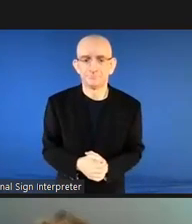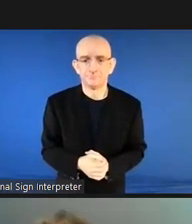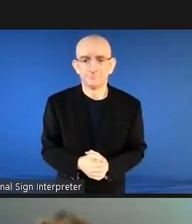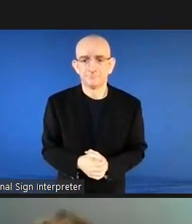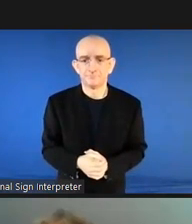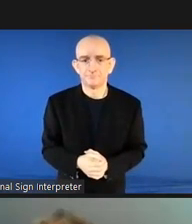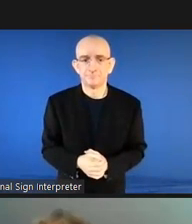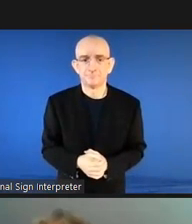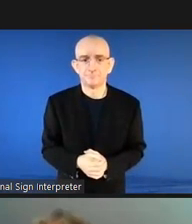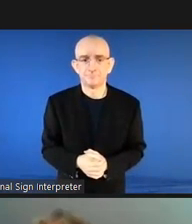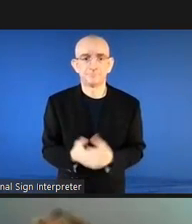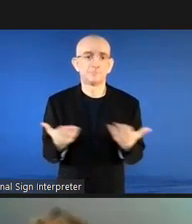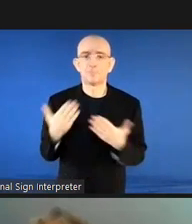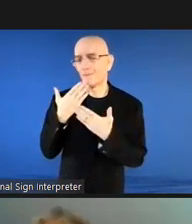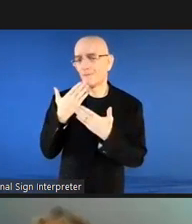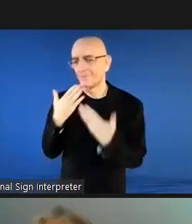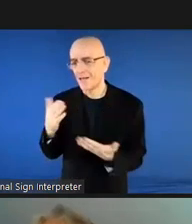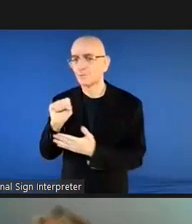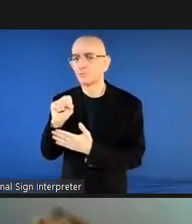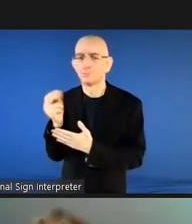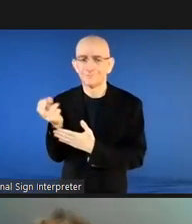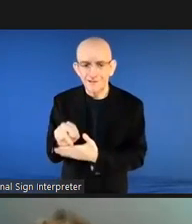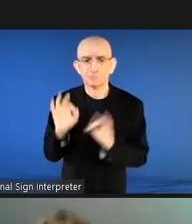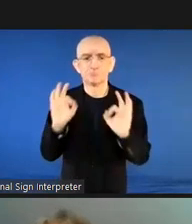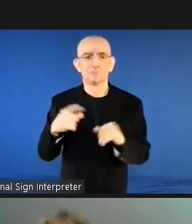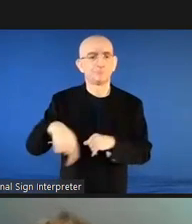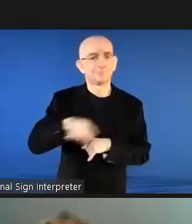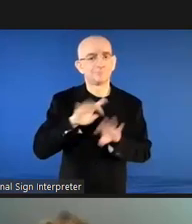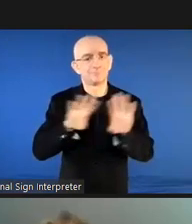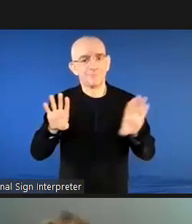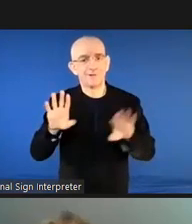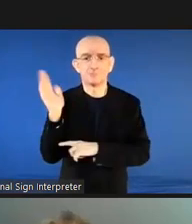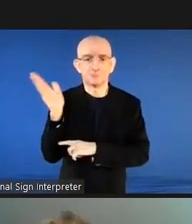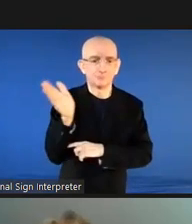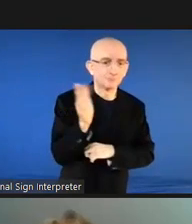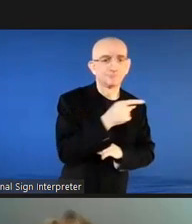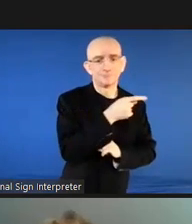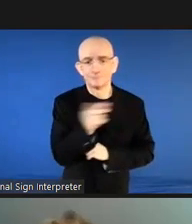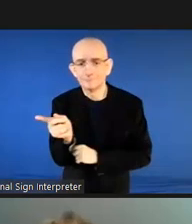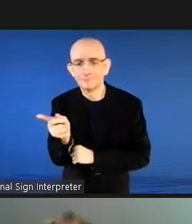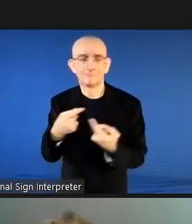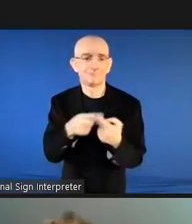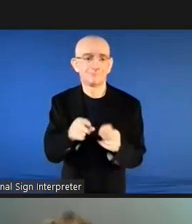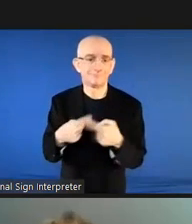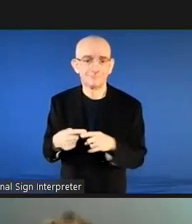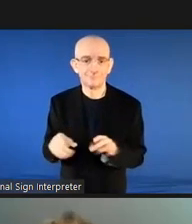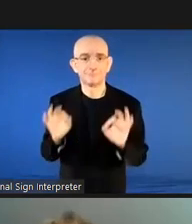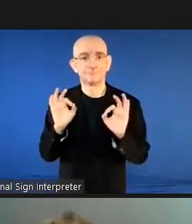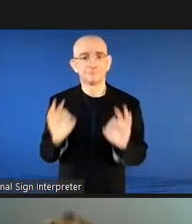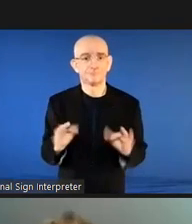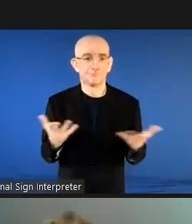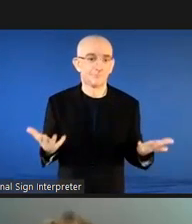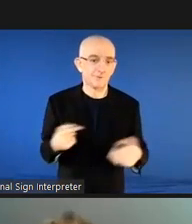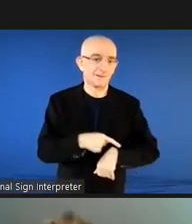panellists here today. We've well and truly gone over time, so I can only apologise for that, but I think that was an incredibly